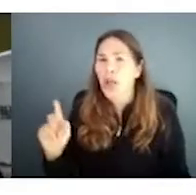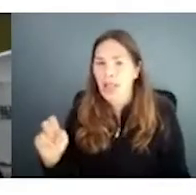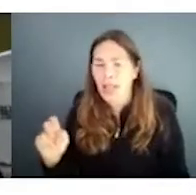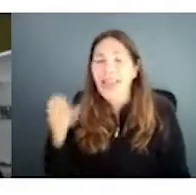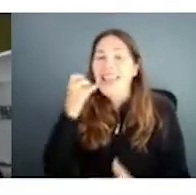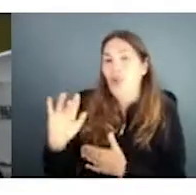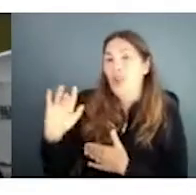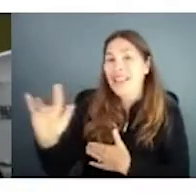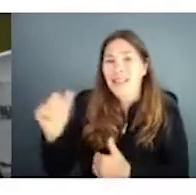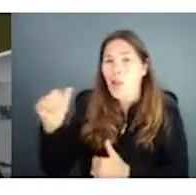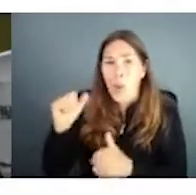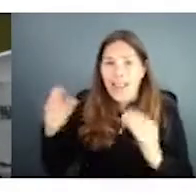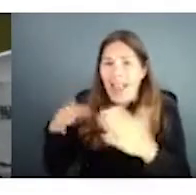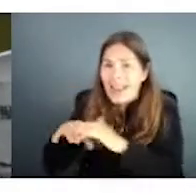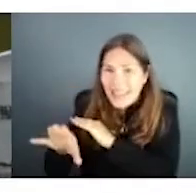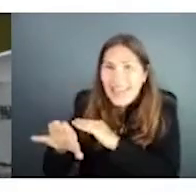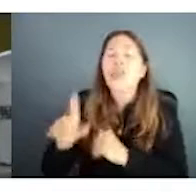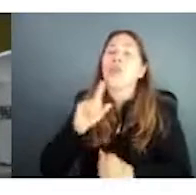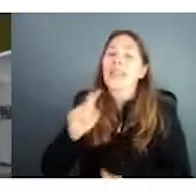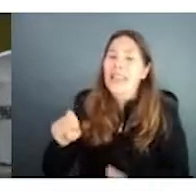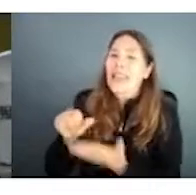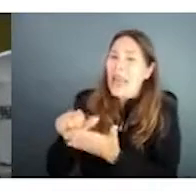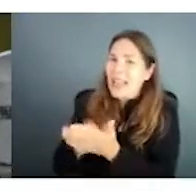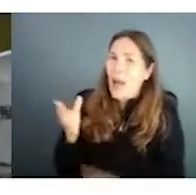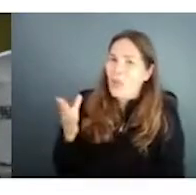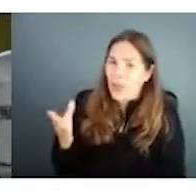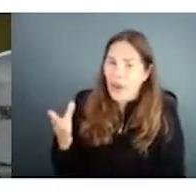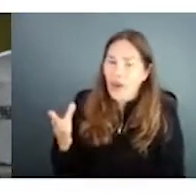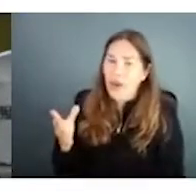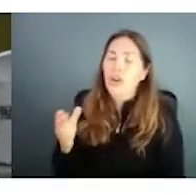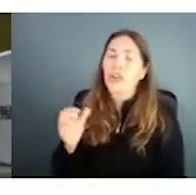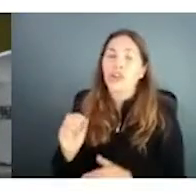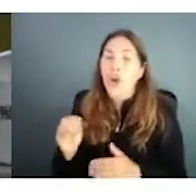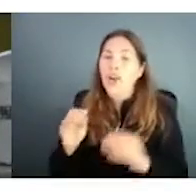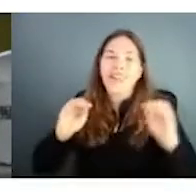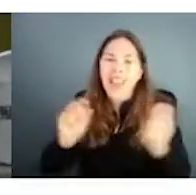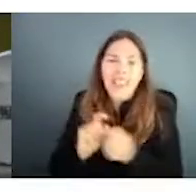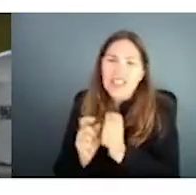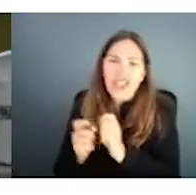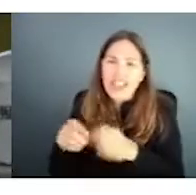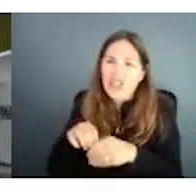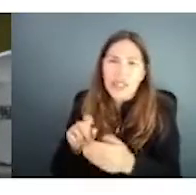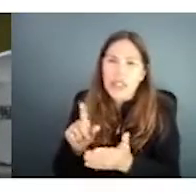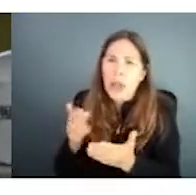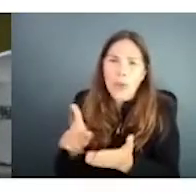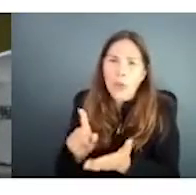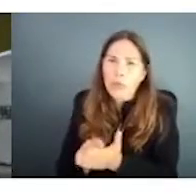click it, it won't let you in. You're going to need a Moodle account, right? Nothing has changed in the blueprint